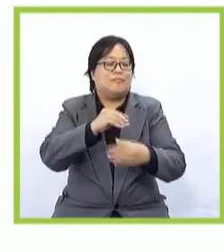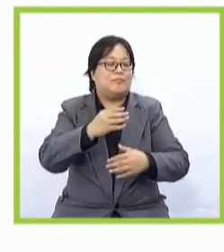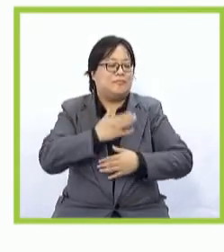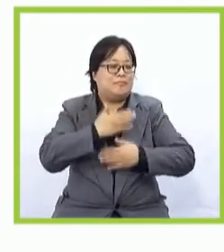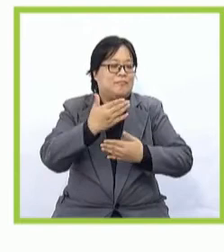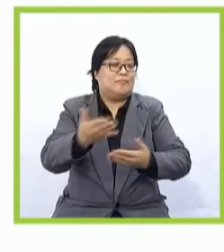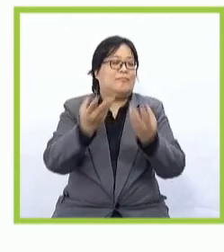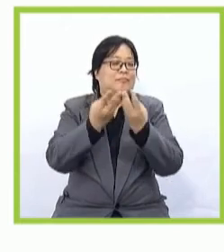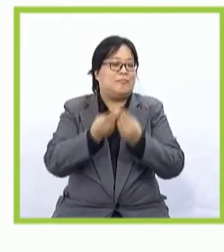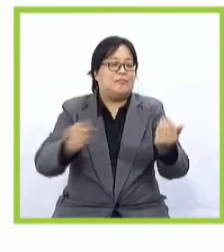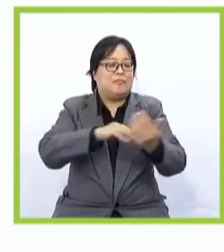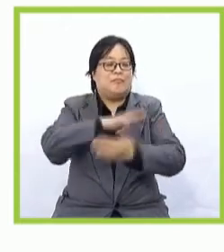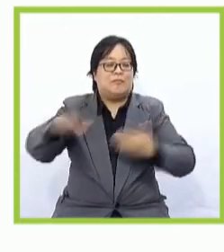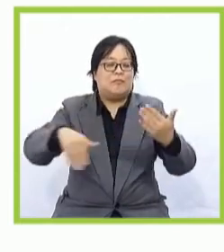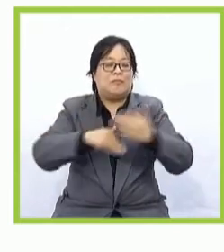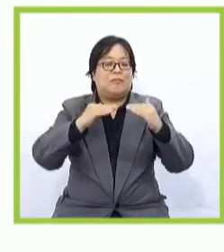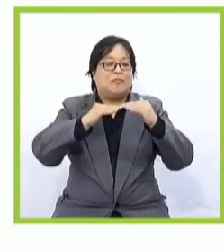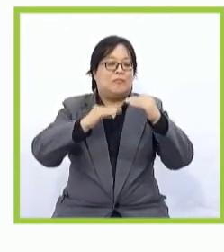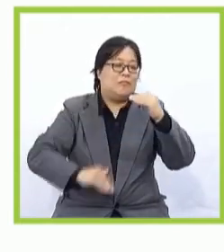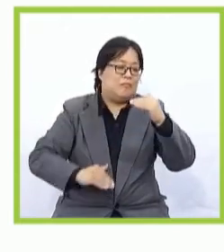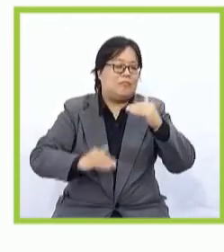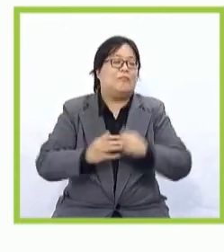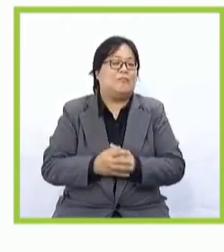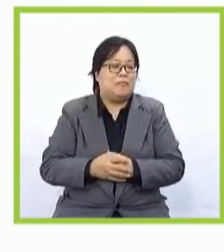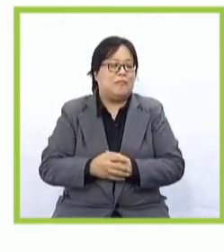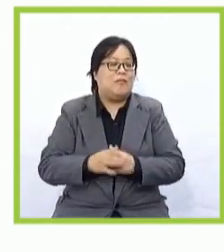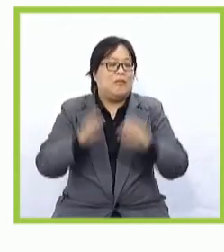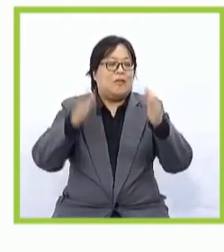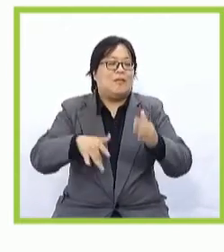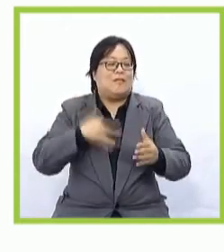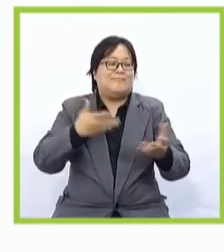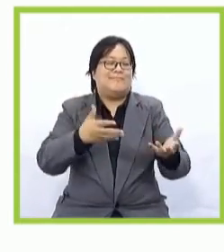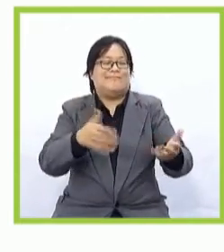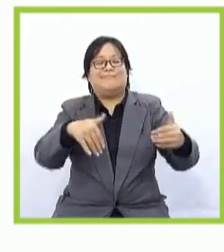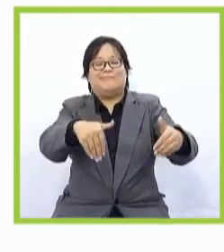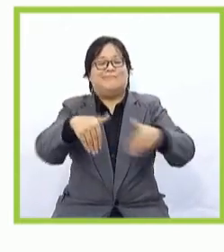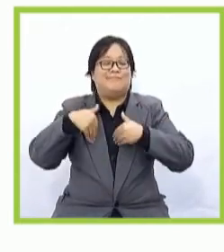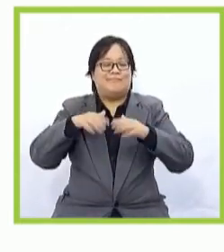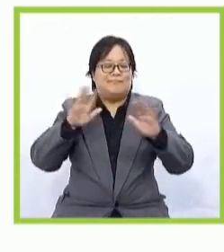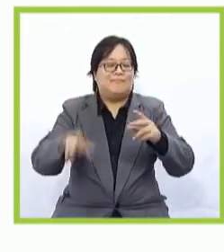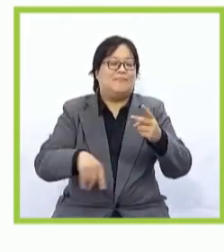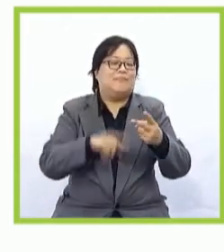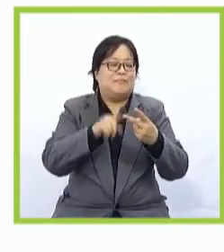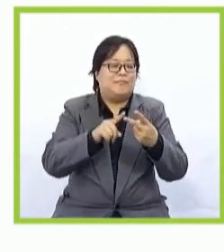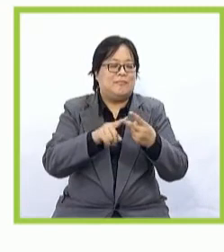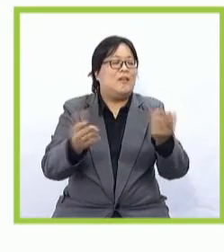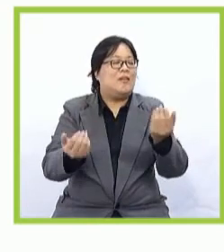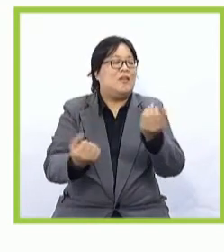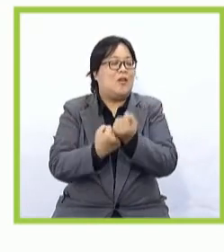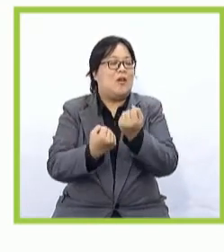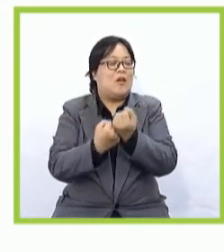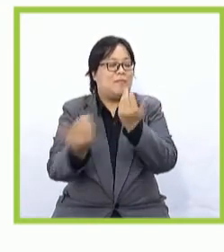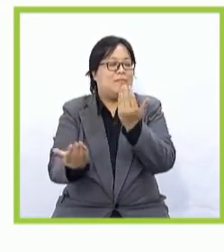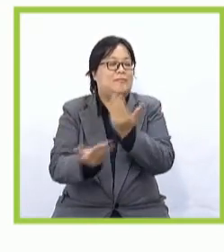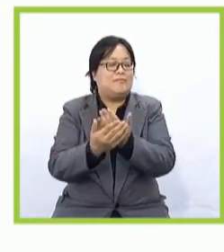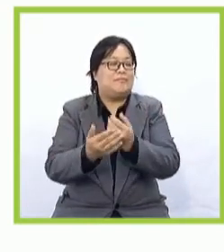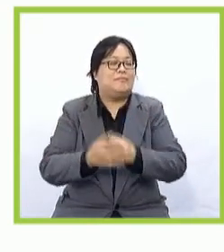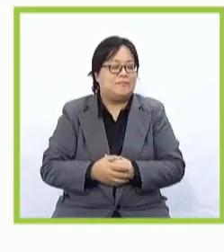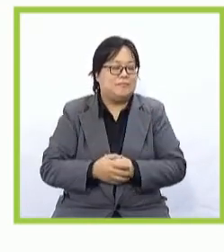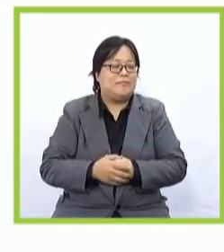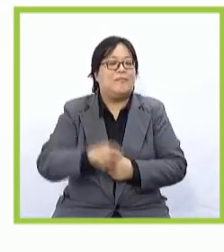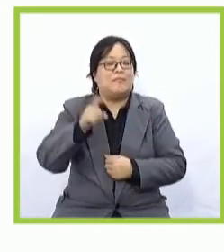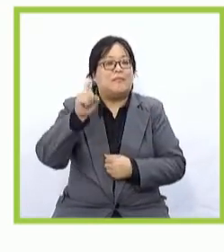to tackling all the inequalities that hold people back. And secondly, and complementarily, we have